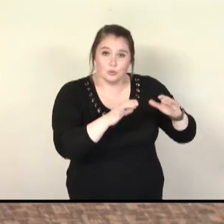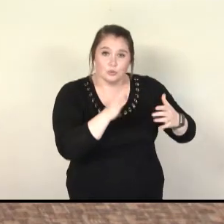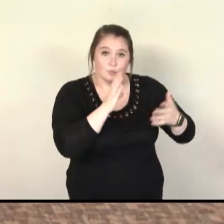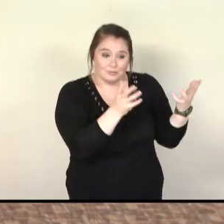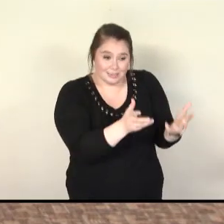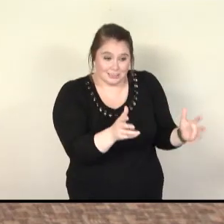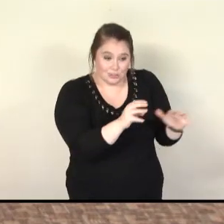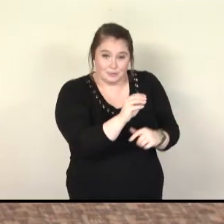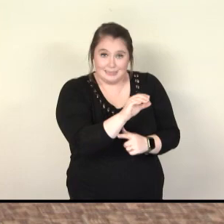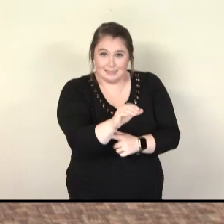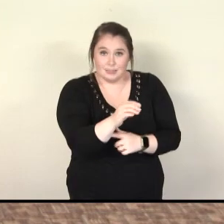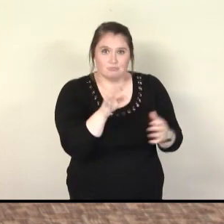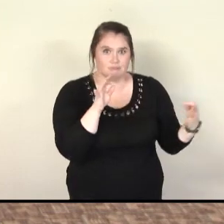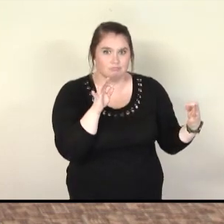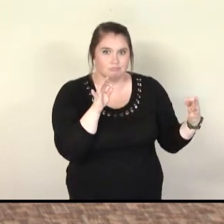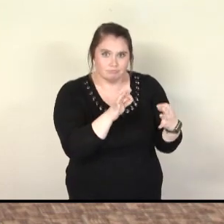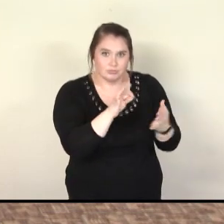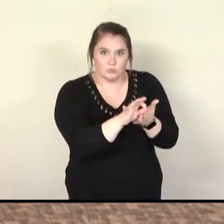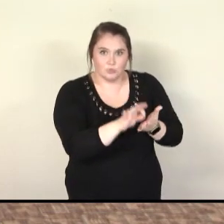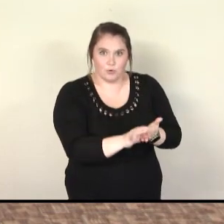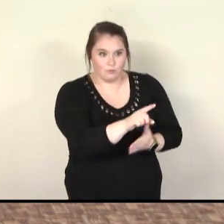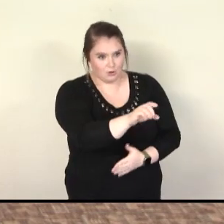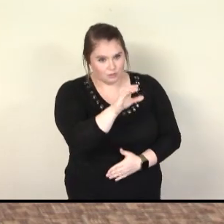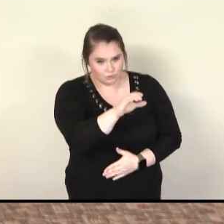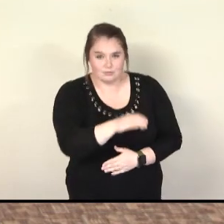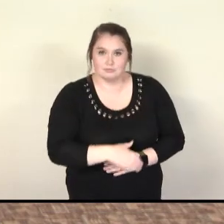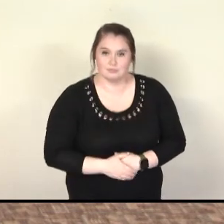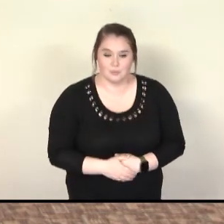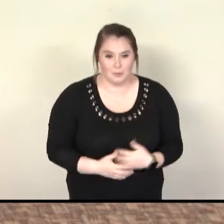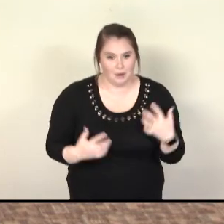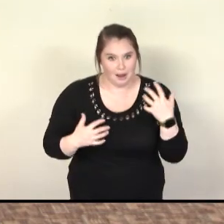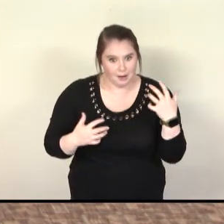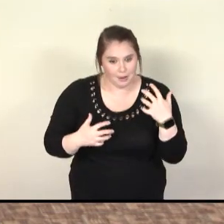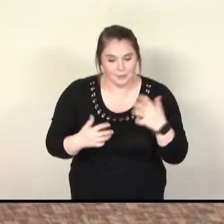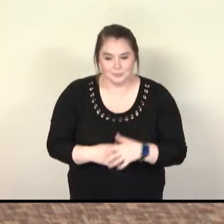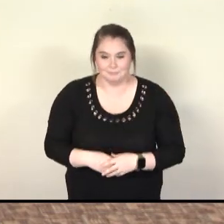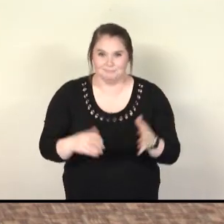MCC with a perfect score of 100.